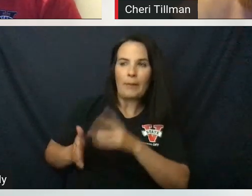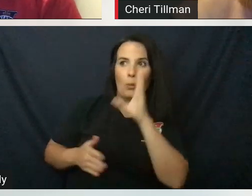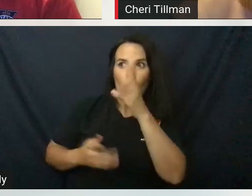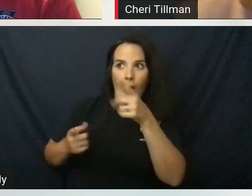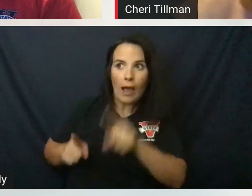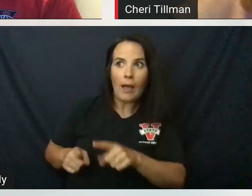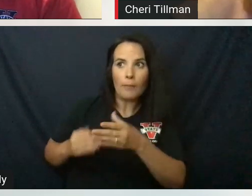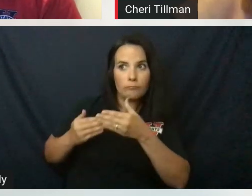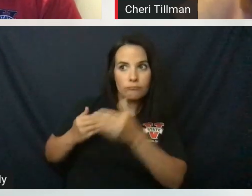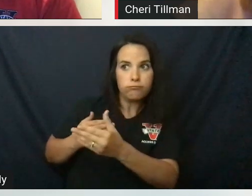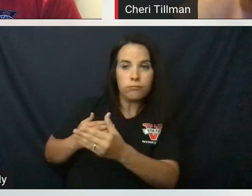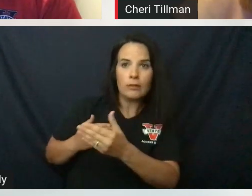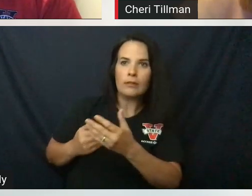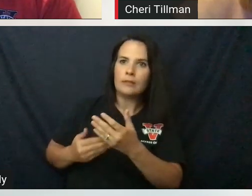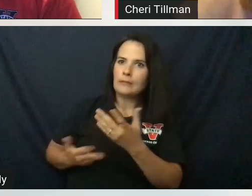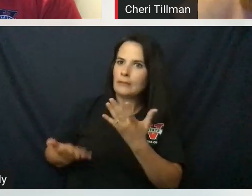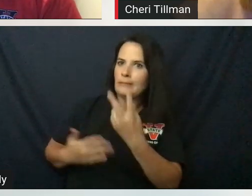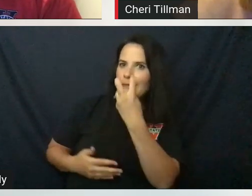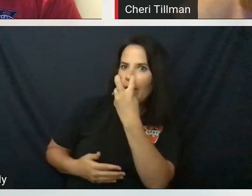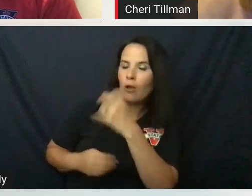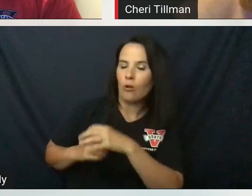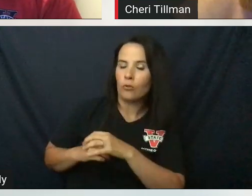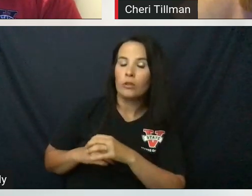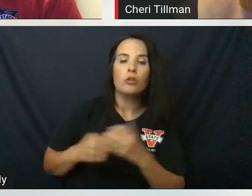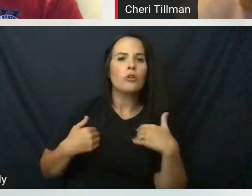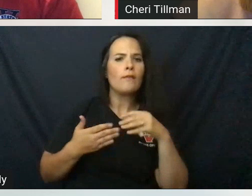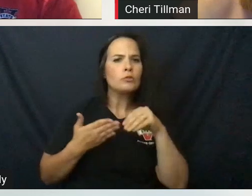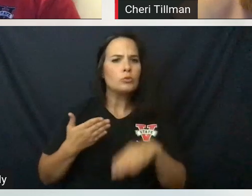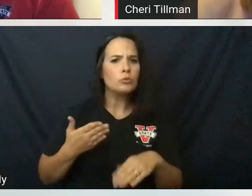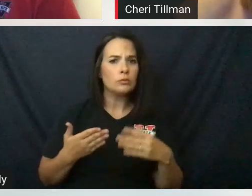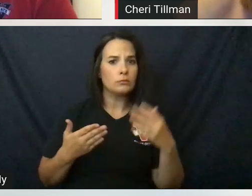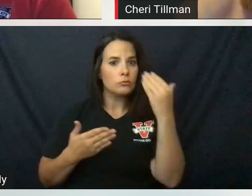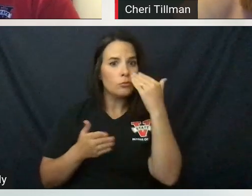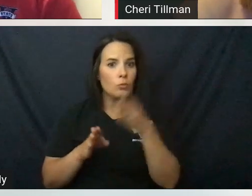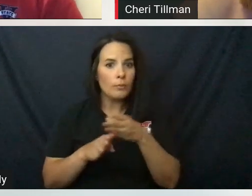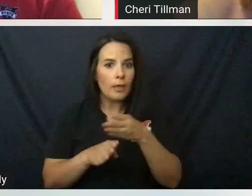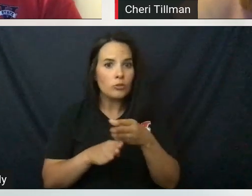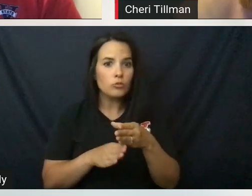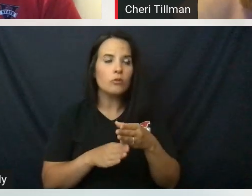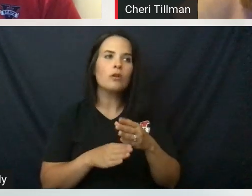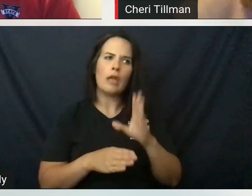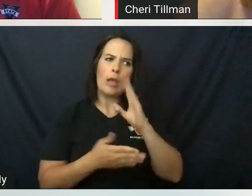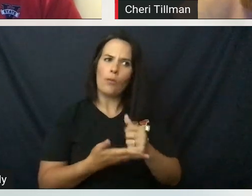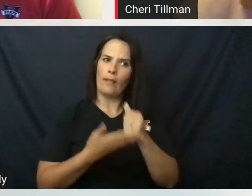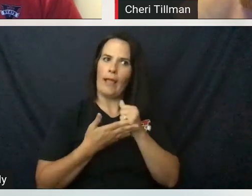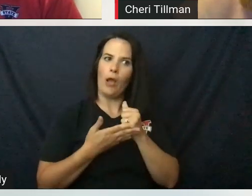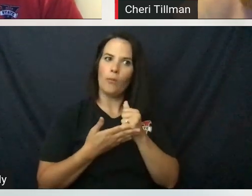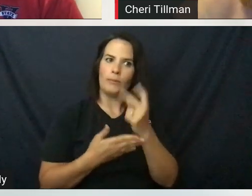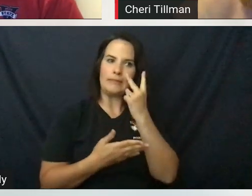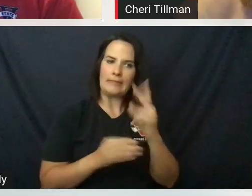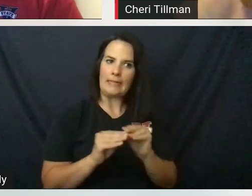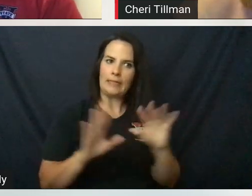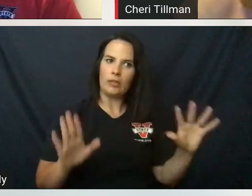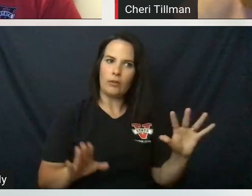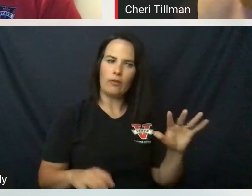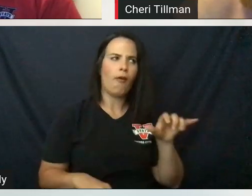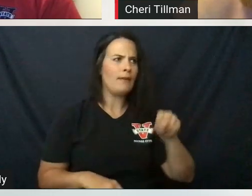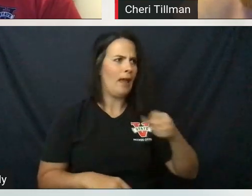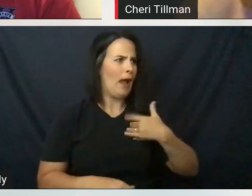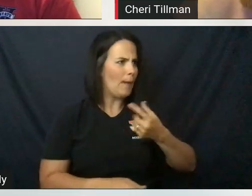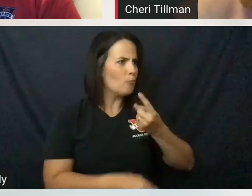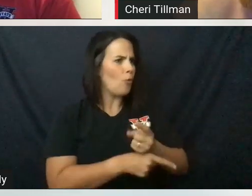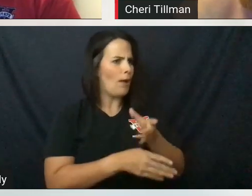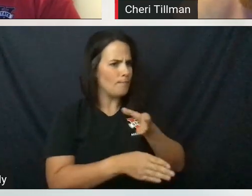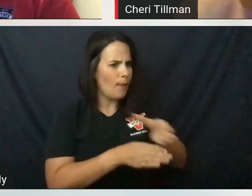we're getting who think they really know what they want to major in, this will help them see, hey, yeah, I'm on the